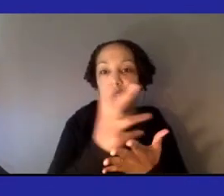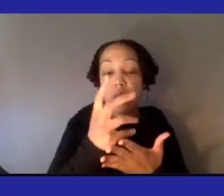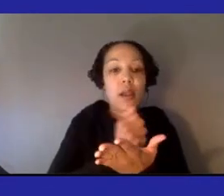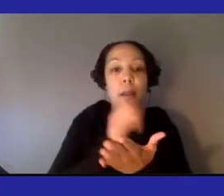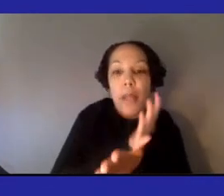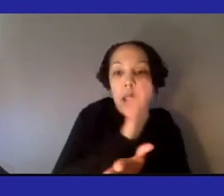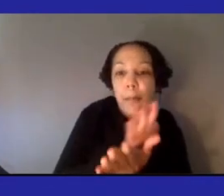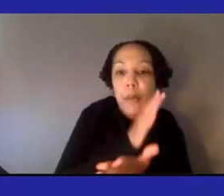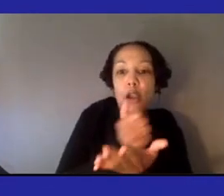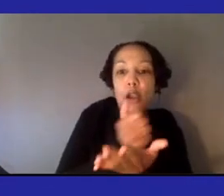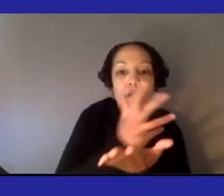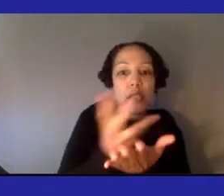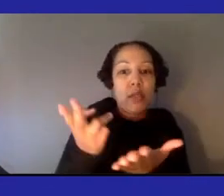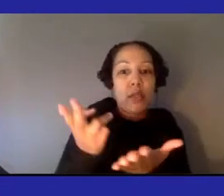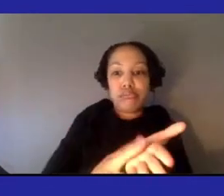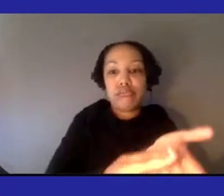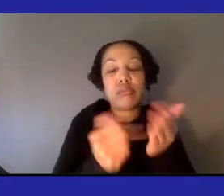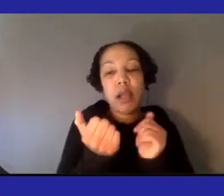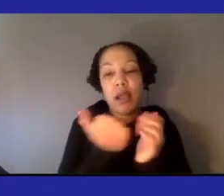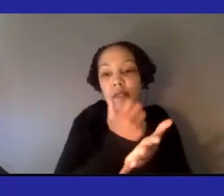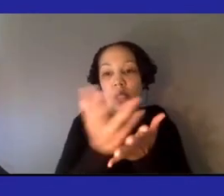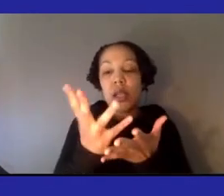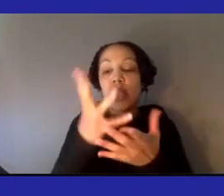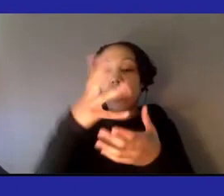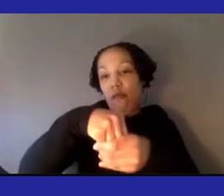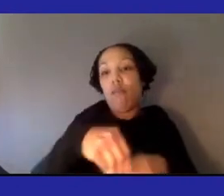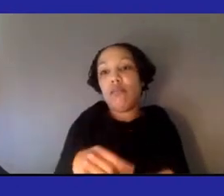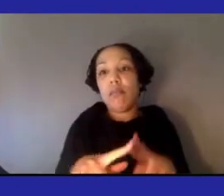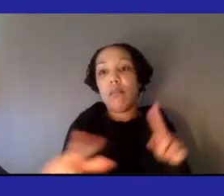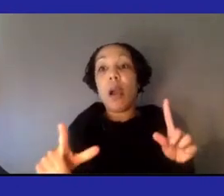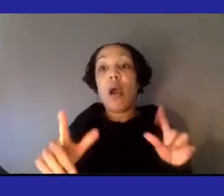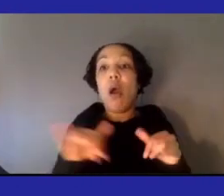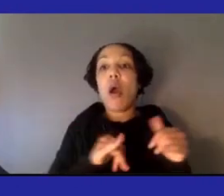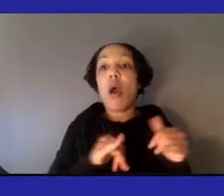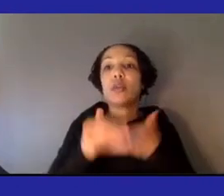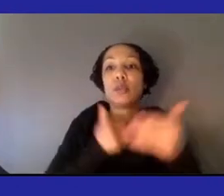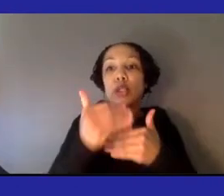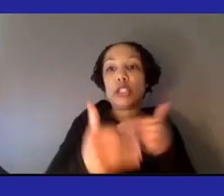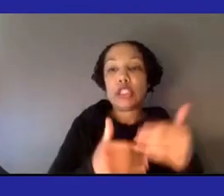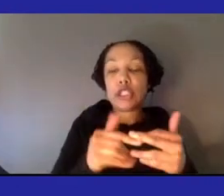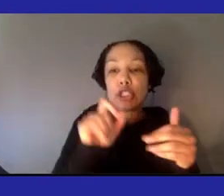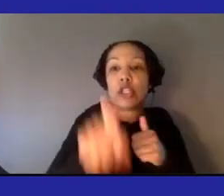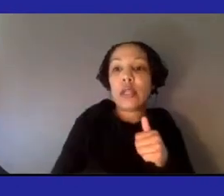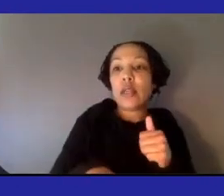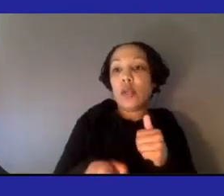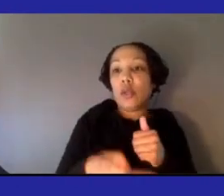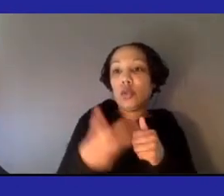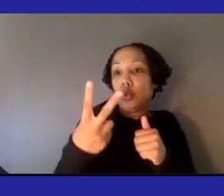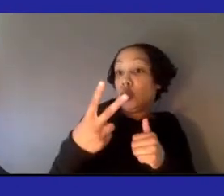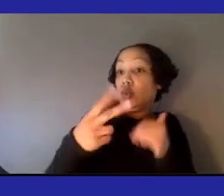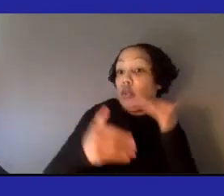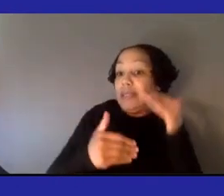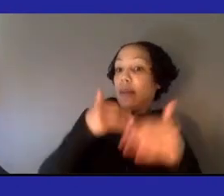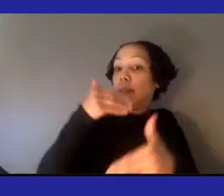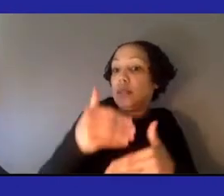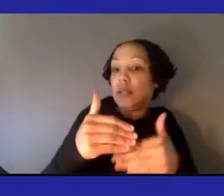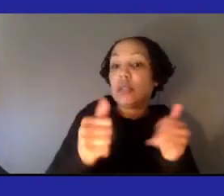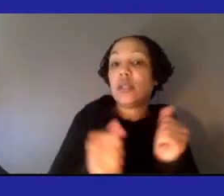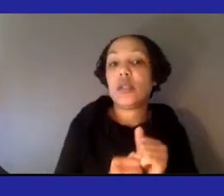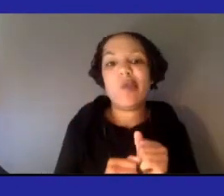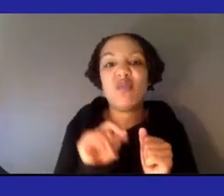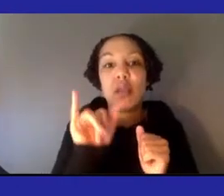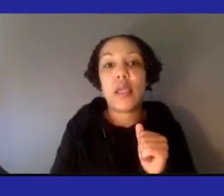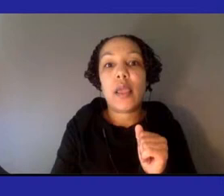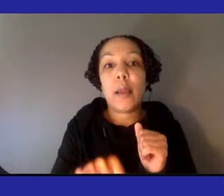also a procedural process where we have to do the two steps. We have to go out to the community and give everybody the opportunity to bid the